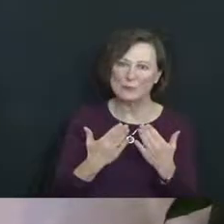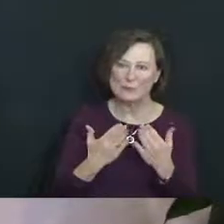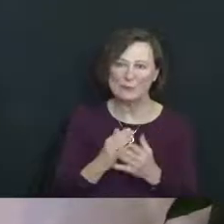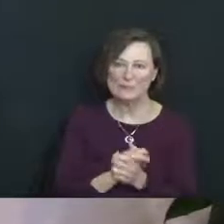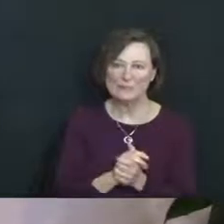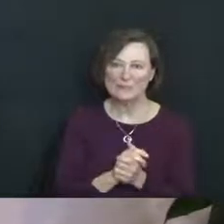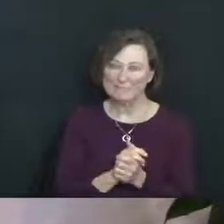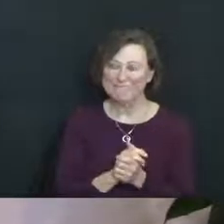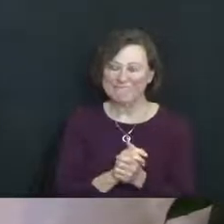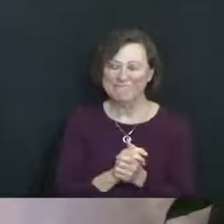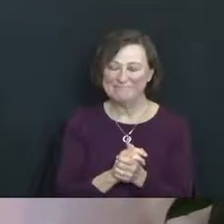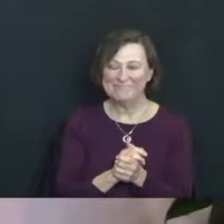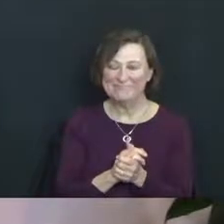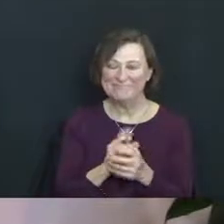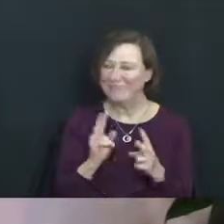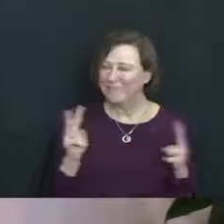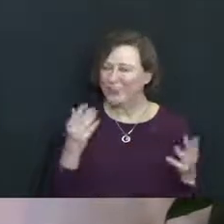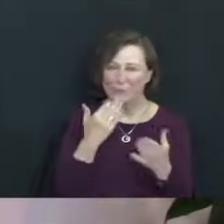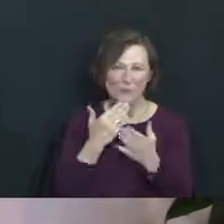is a good practice.